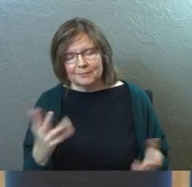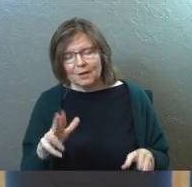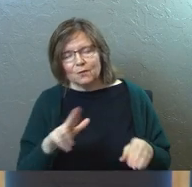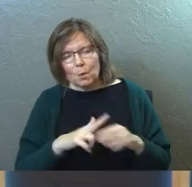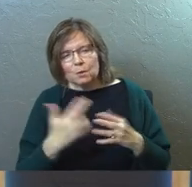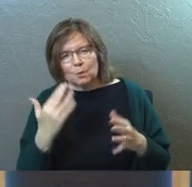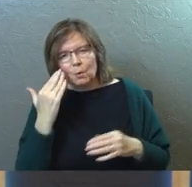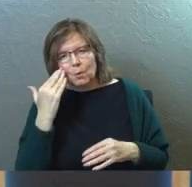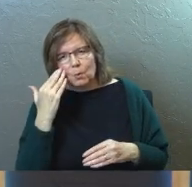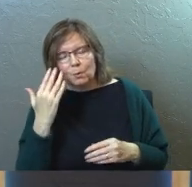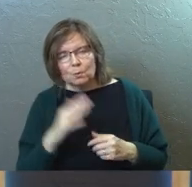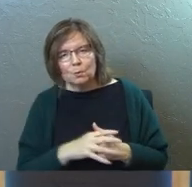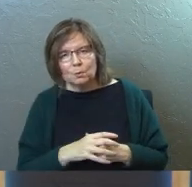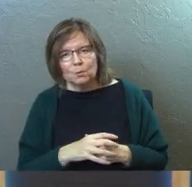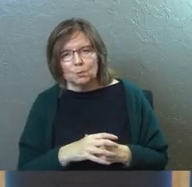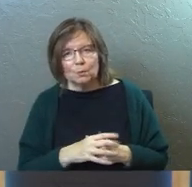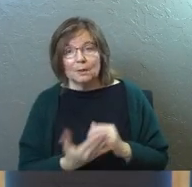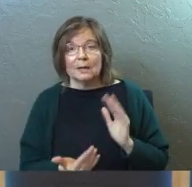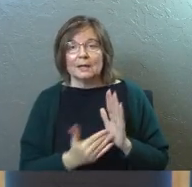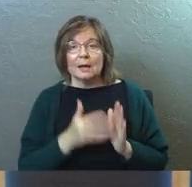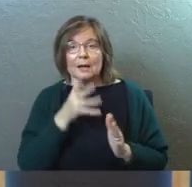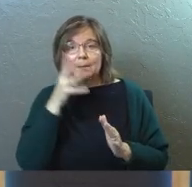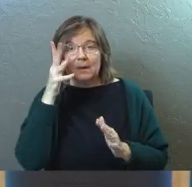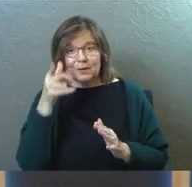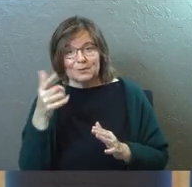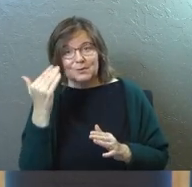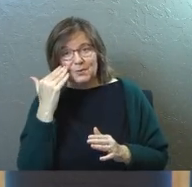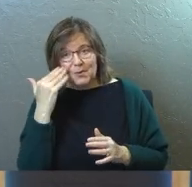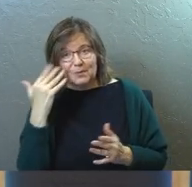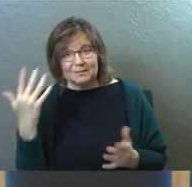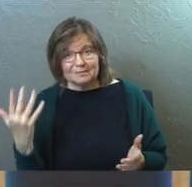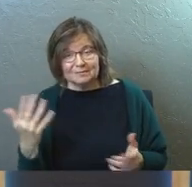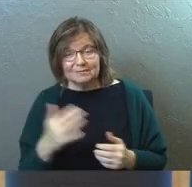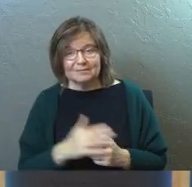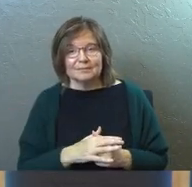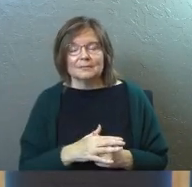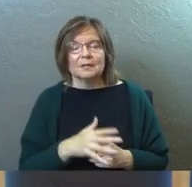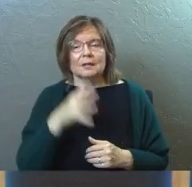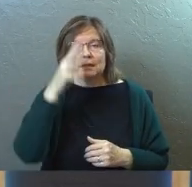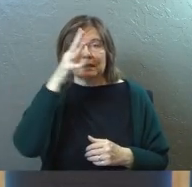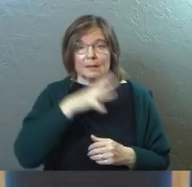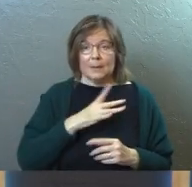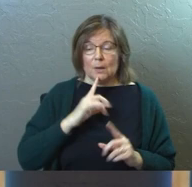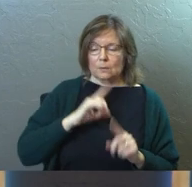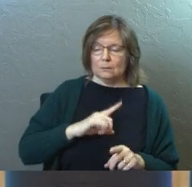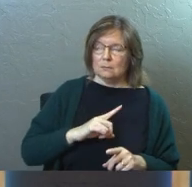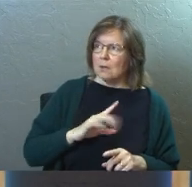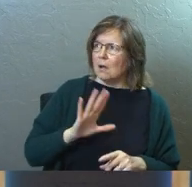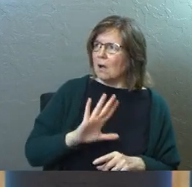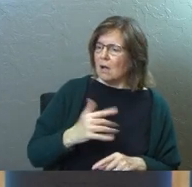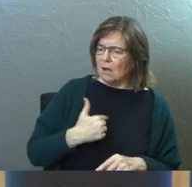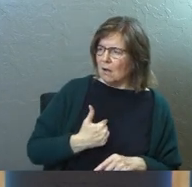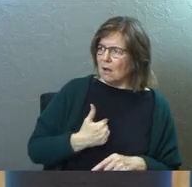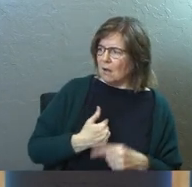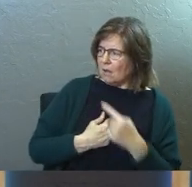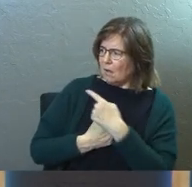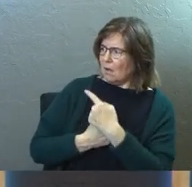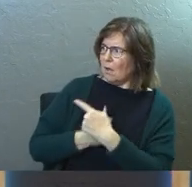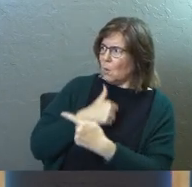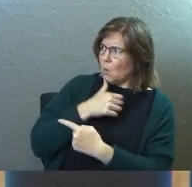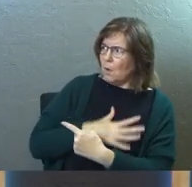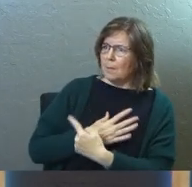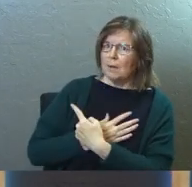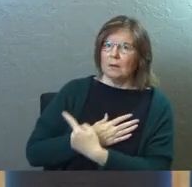Of course he does. Again, parents, you've been there. The man replied, "It was the woman